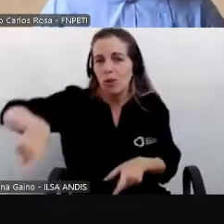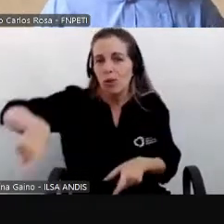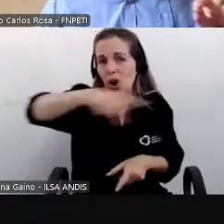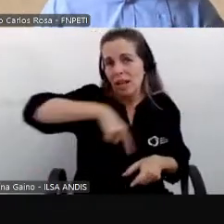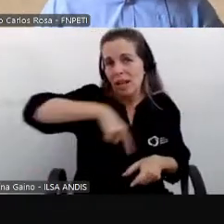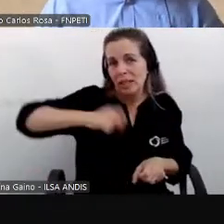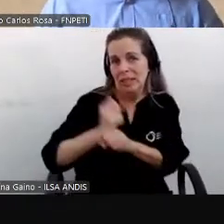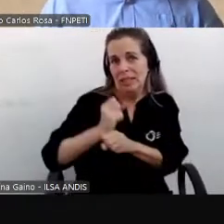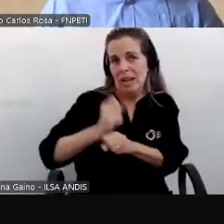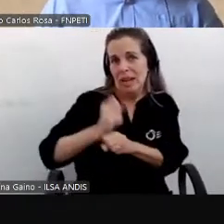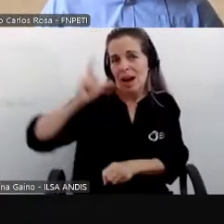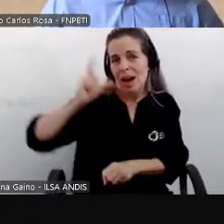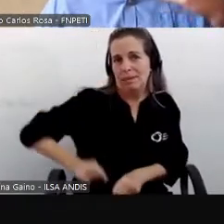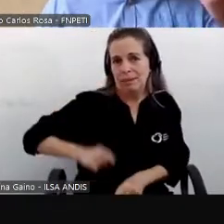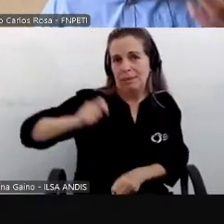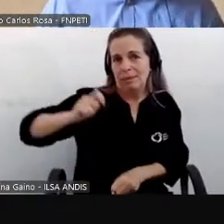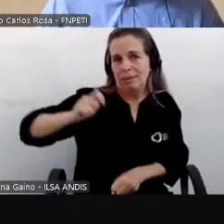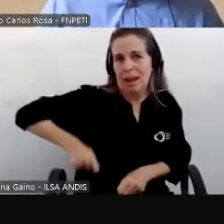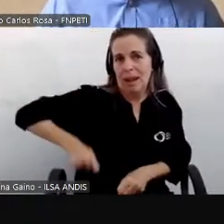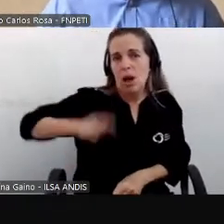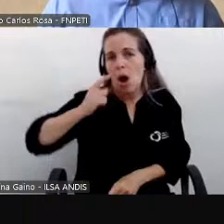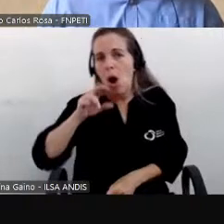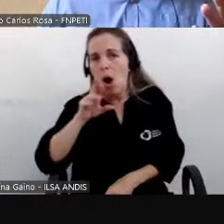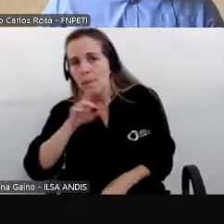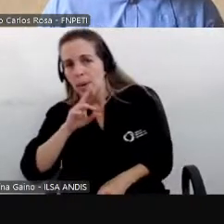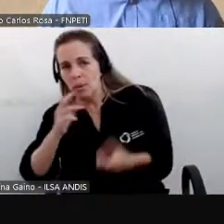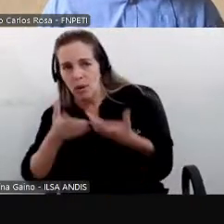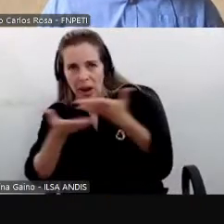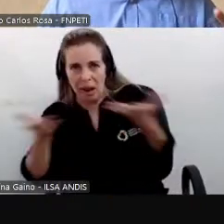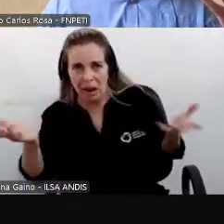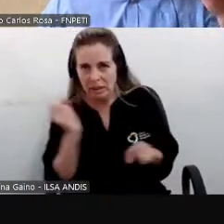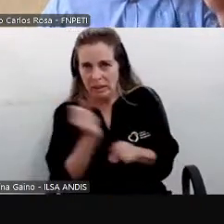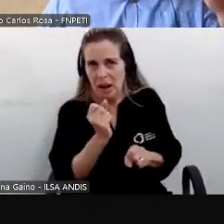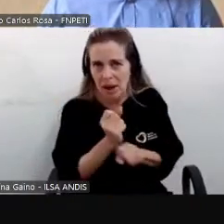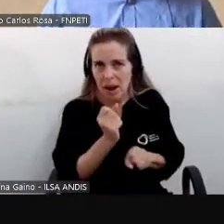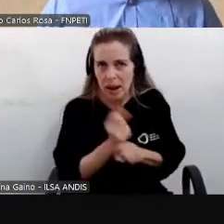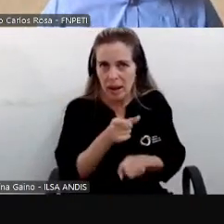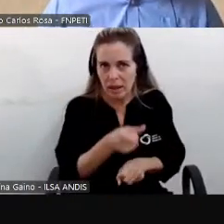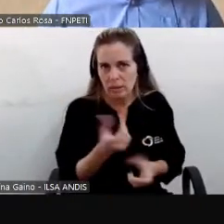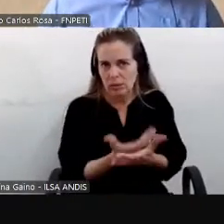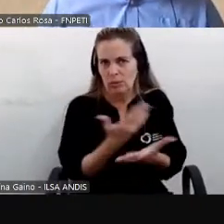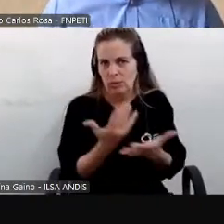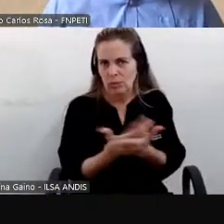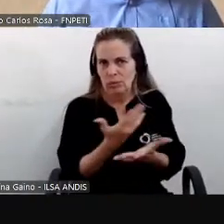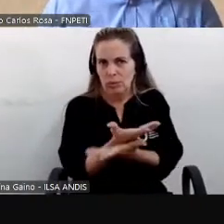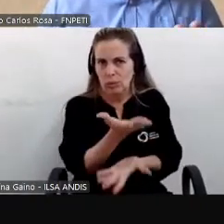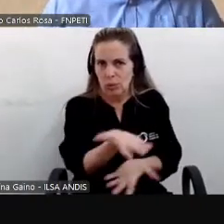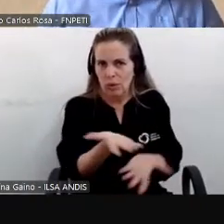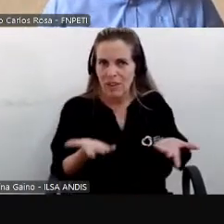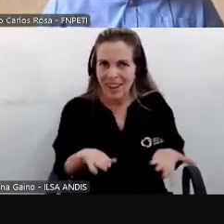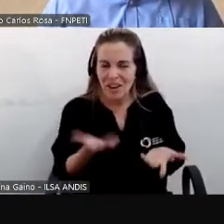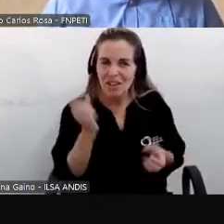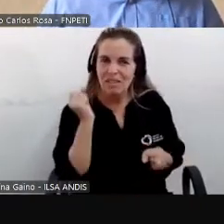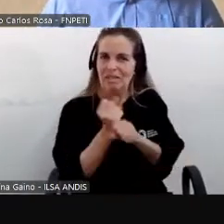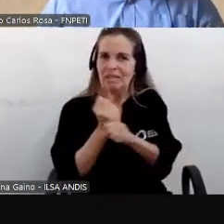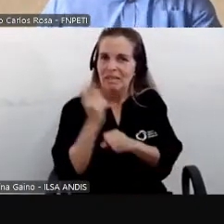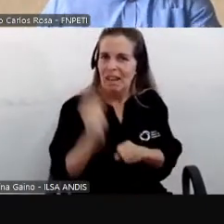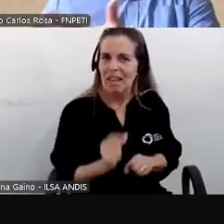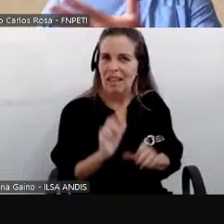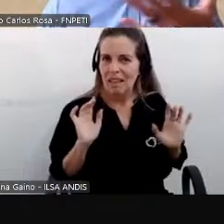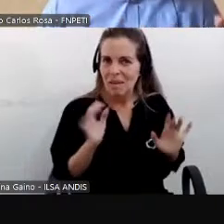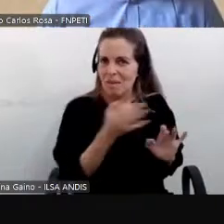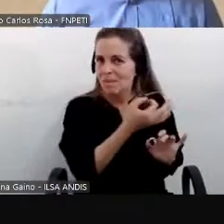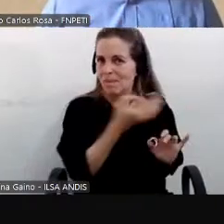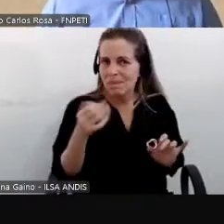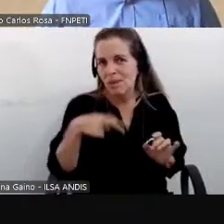needs of workers, both female and male workers, that suffer